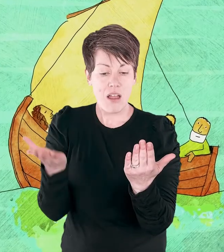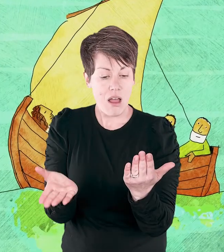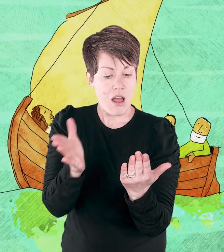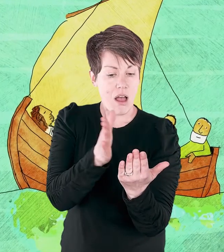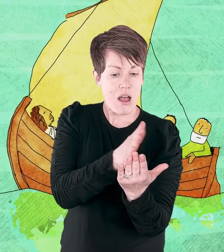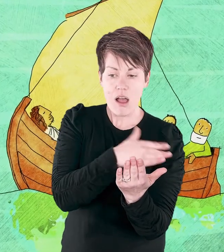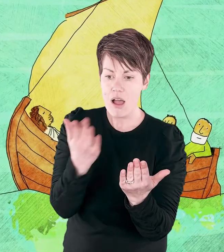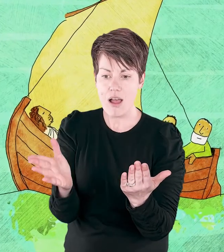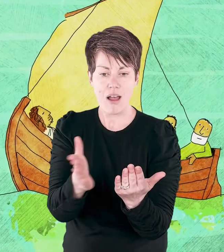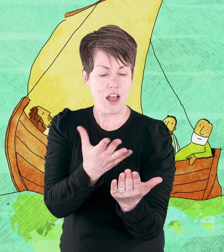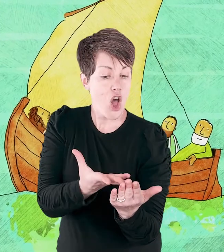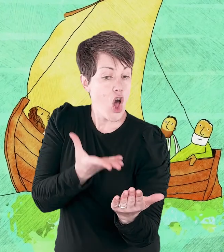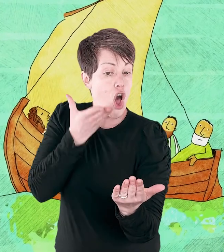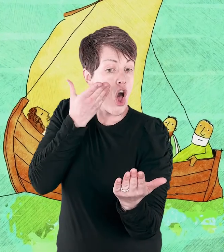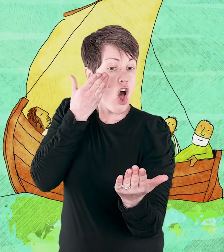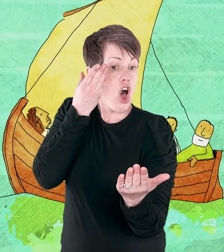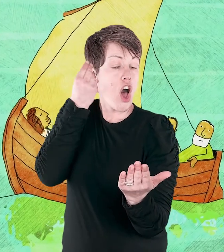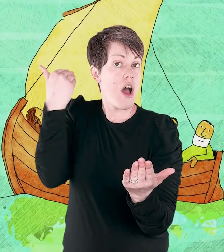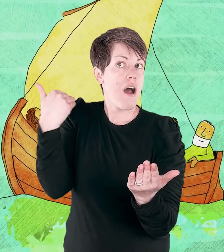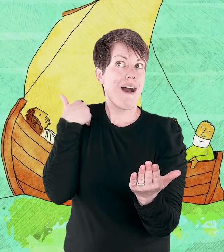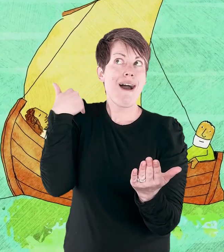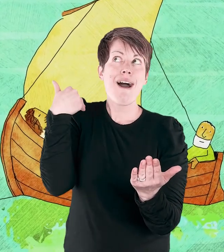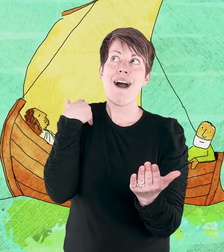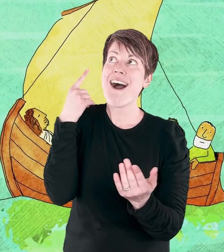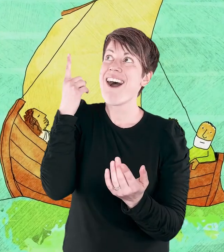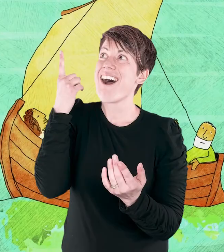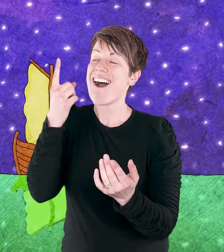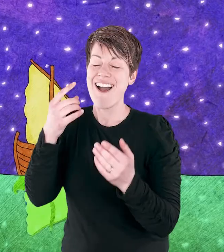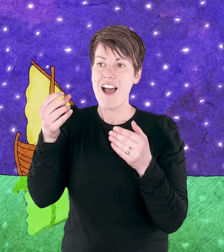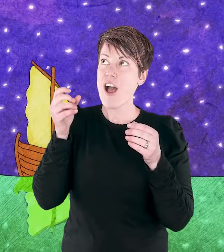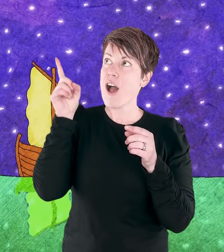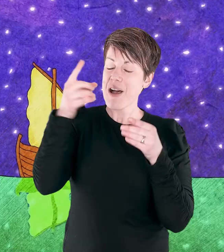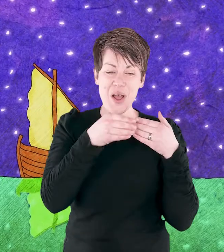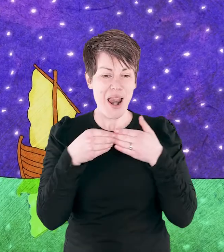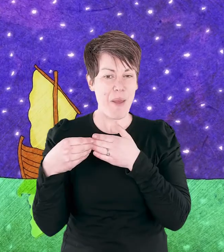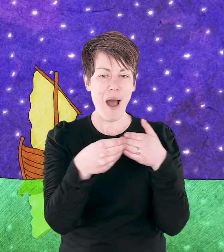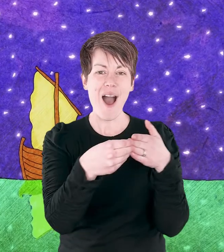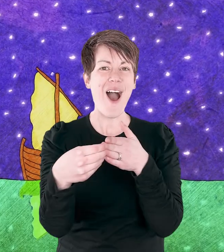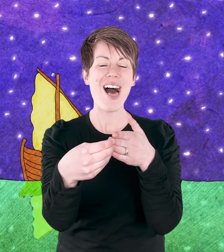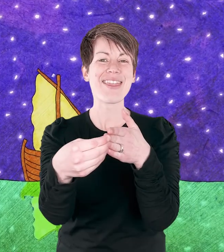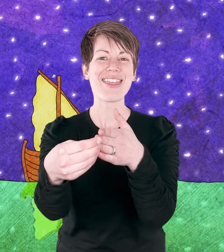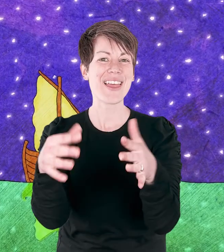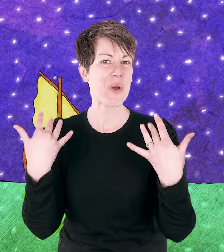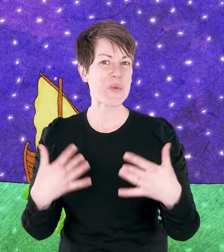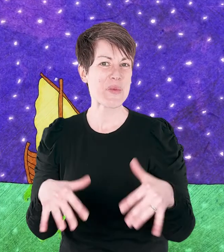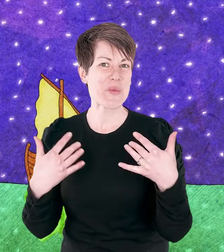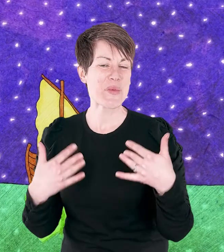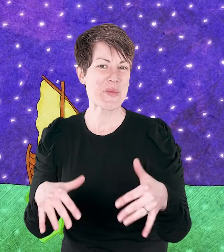On every page a voice is calling, let wonder light the path.